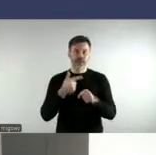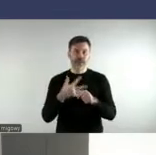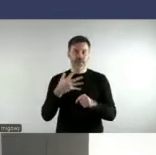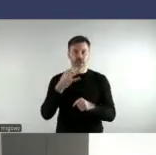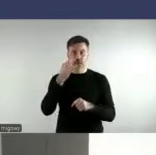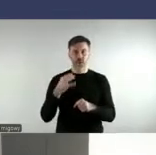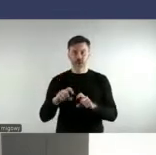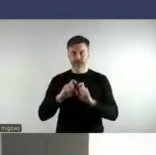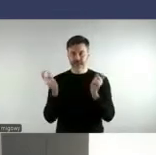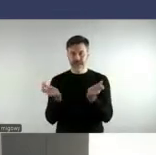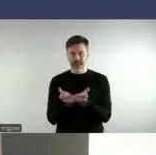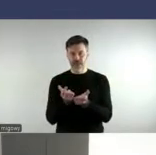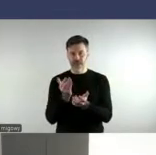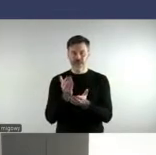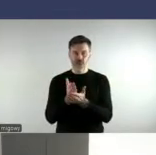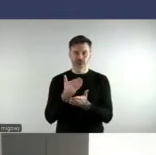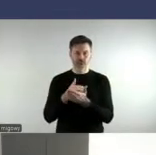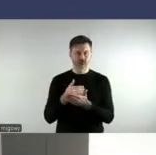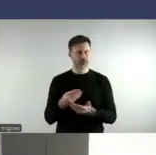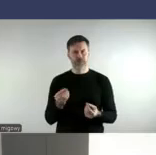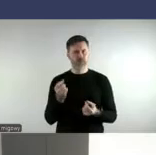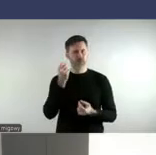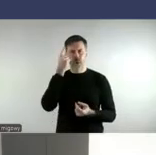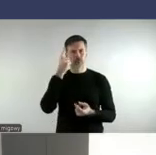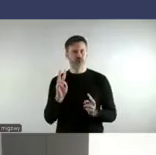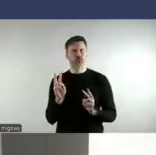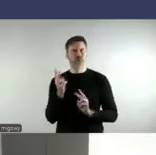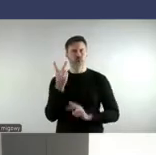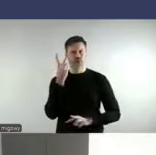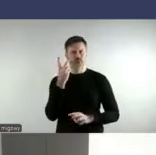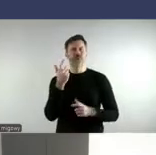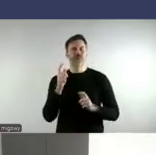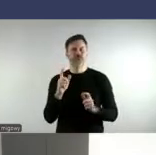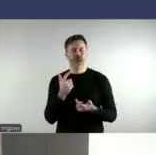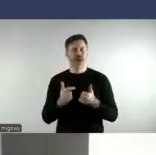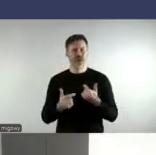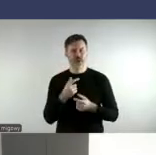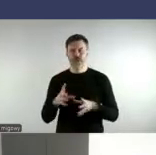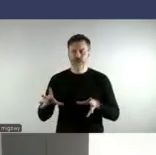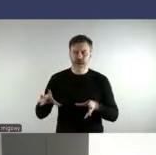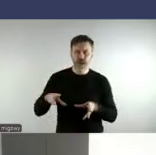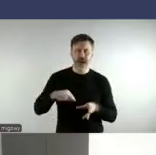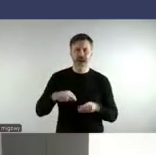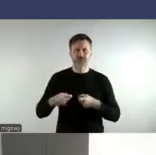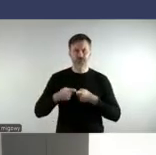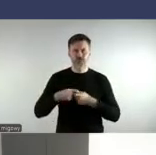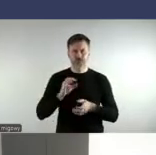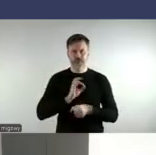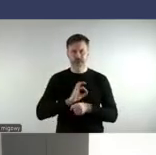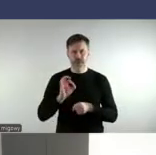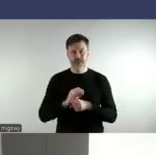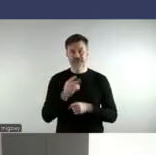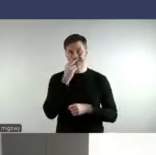2,368 square kilometers, which is over 1/3 of the inhabitants and over 1/4 of the surface of the voivodeship. Why it is